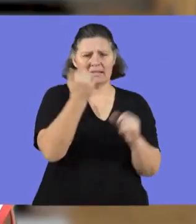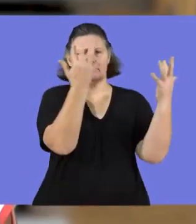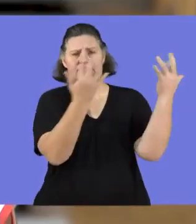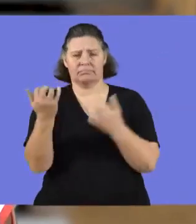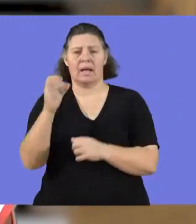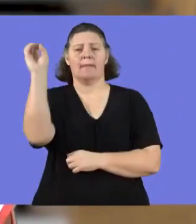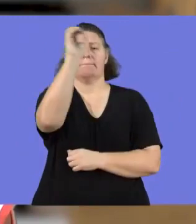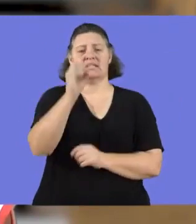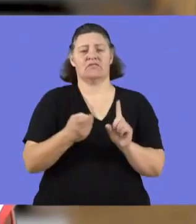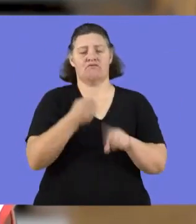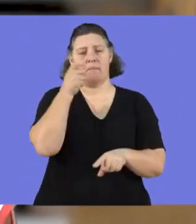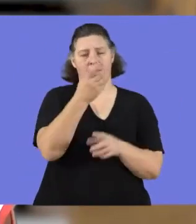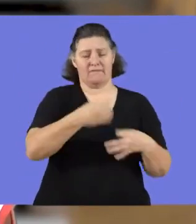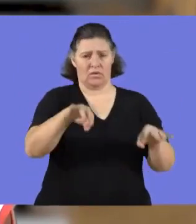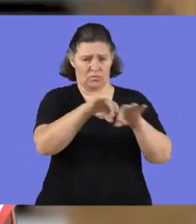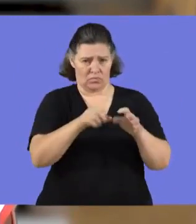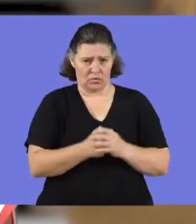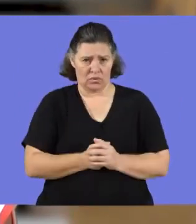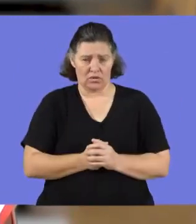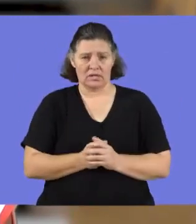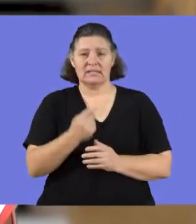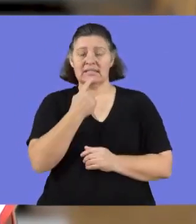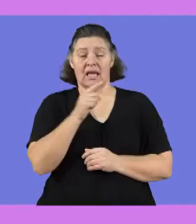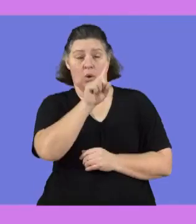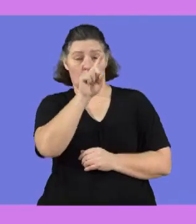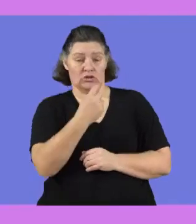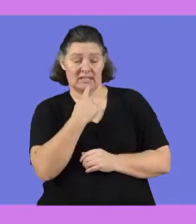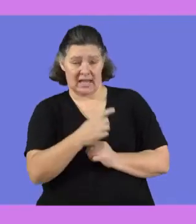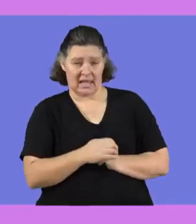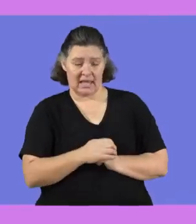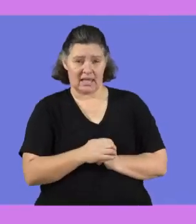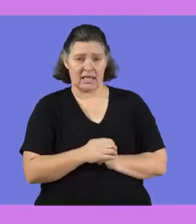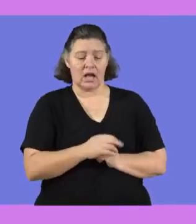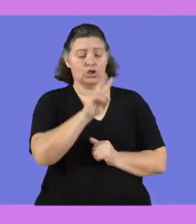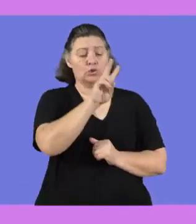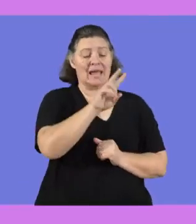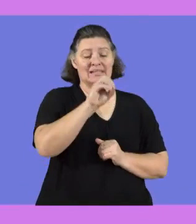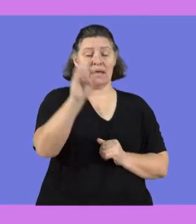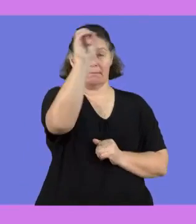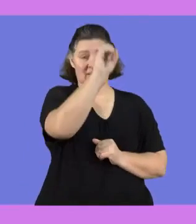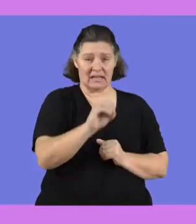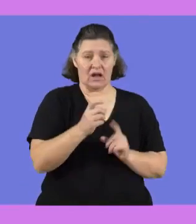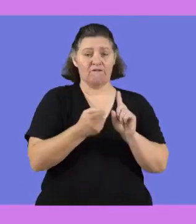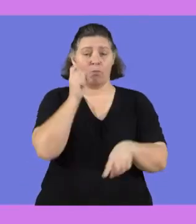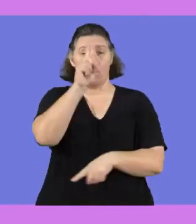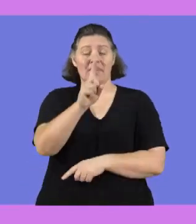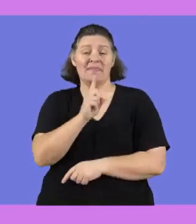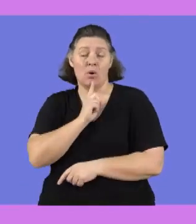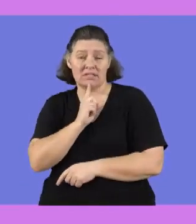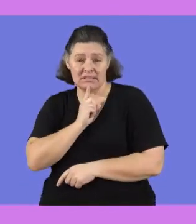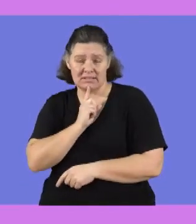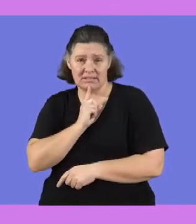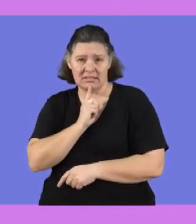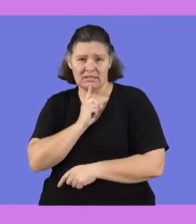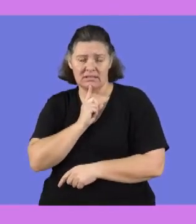to calculate a percentage of a value. So we say if the question is determine 20% of